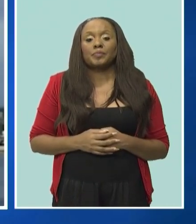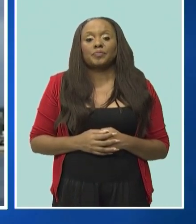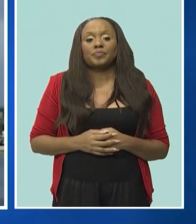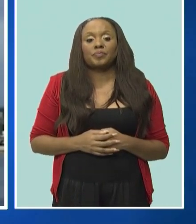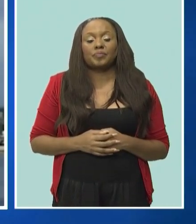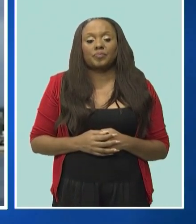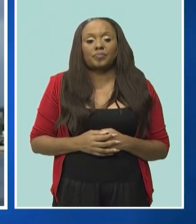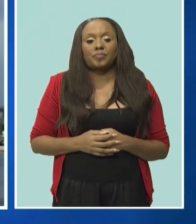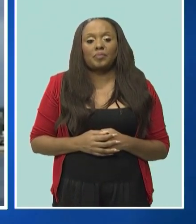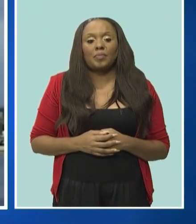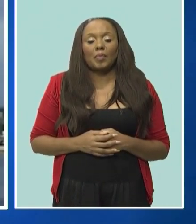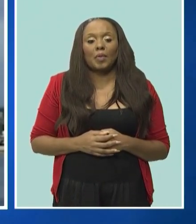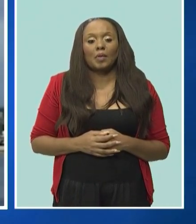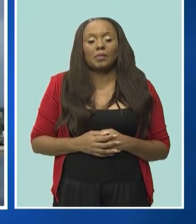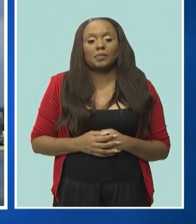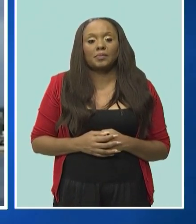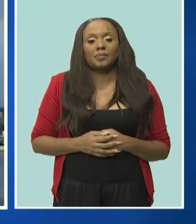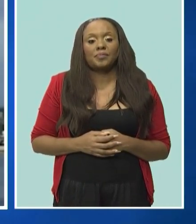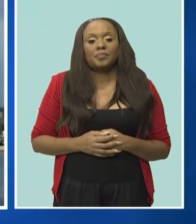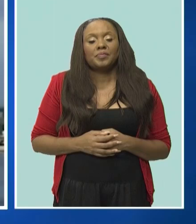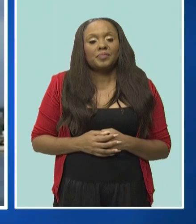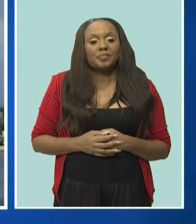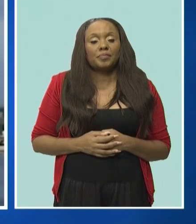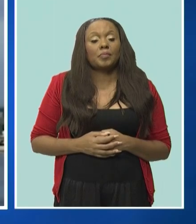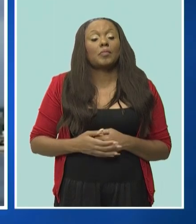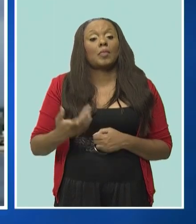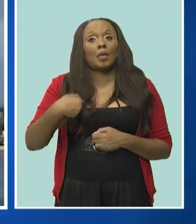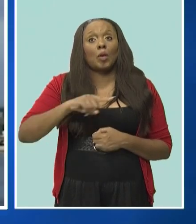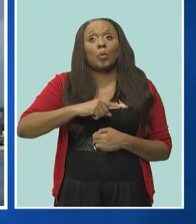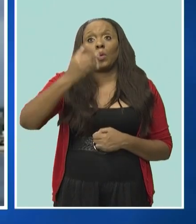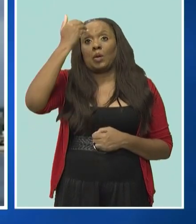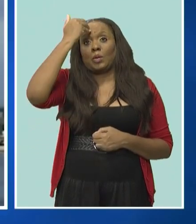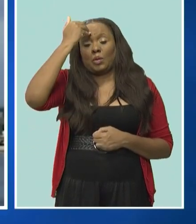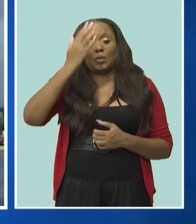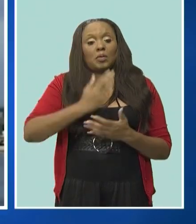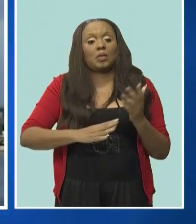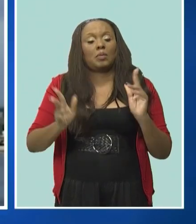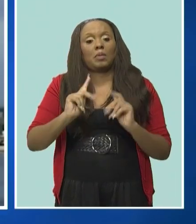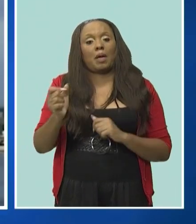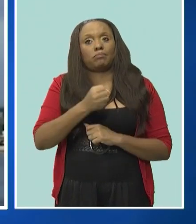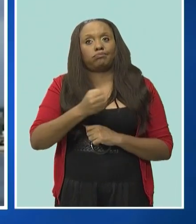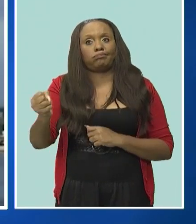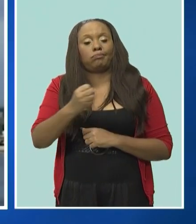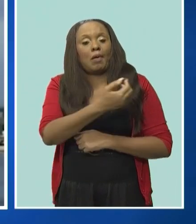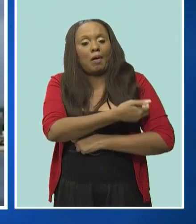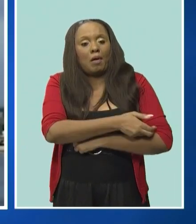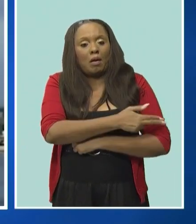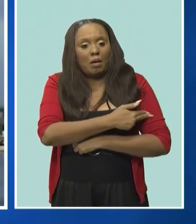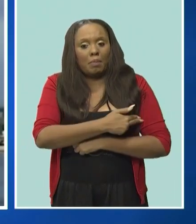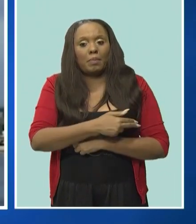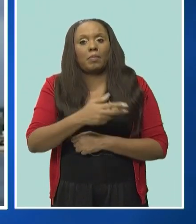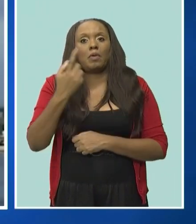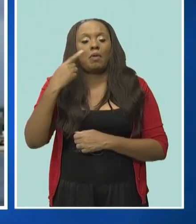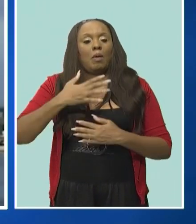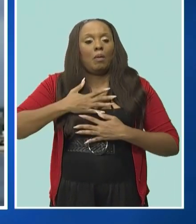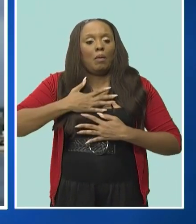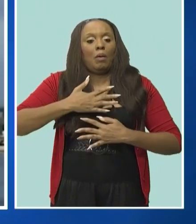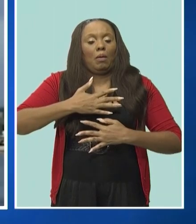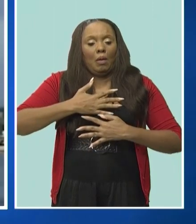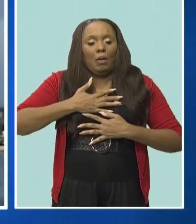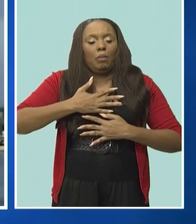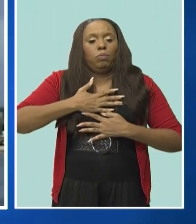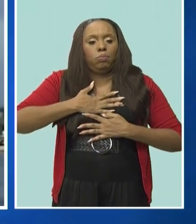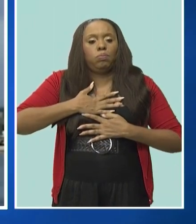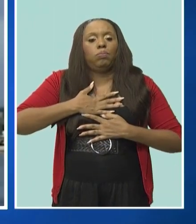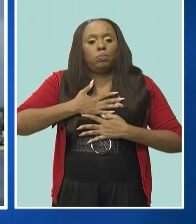been severe cases, hospitalizations, and deaths of respiratory illness,